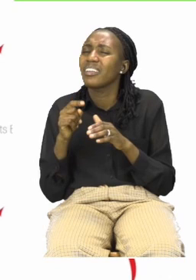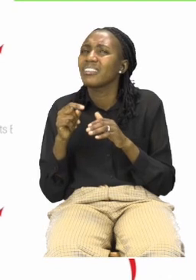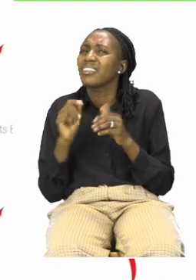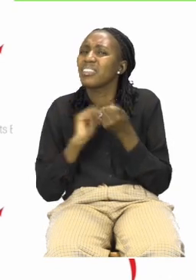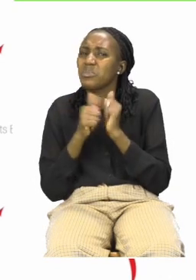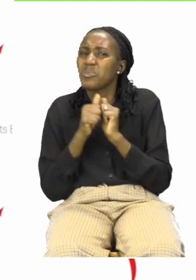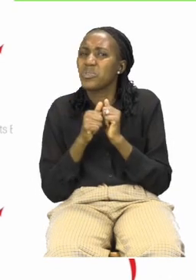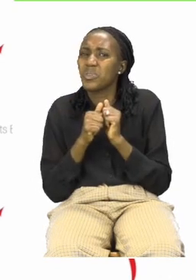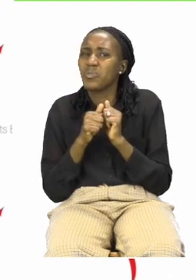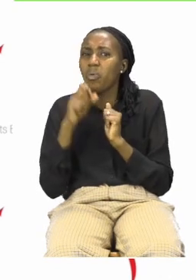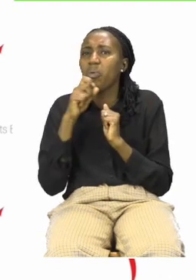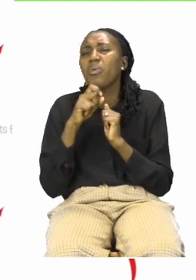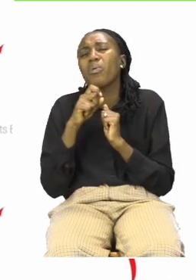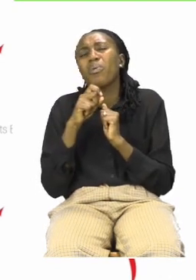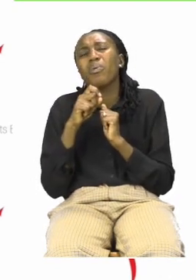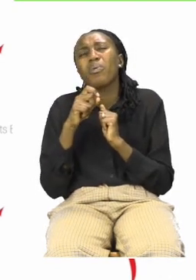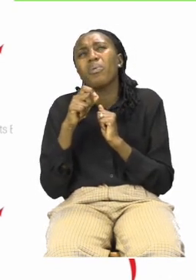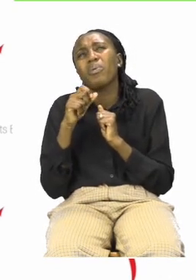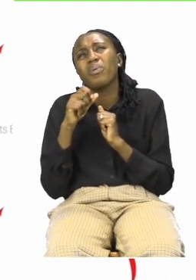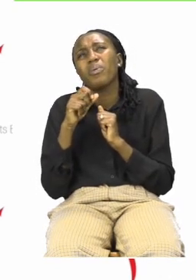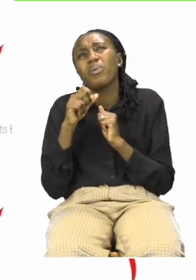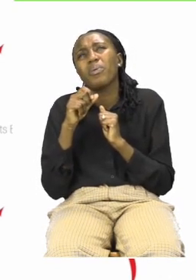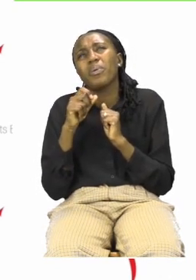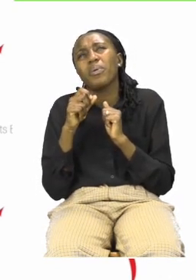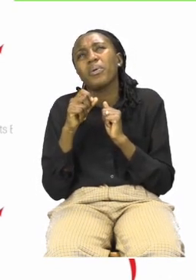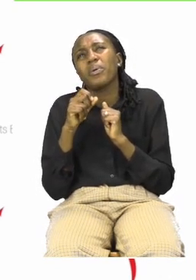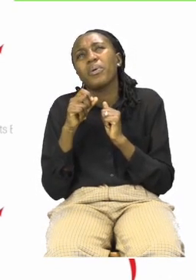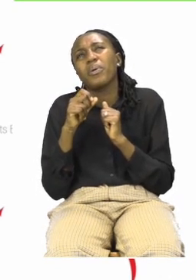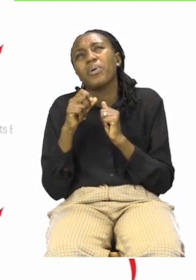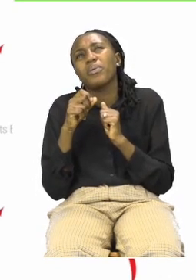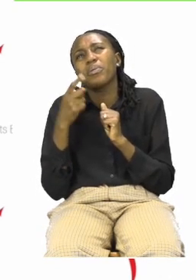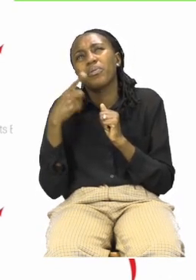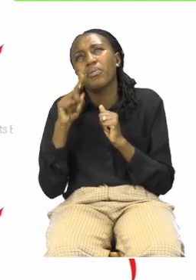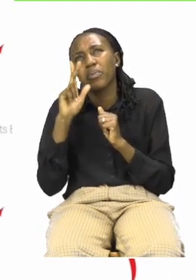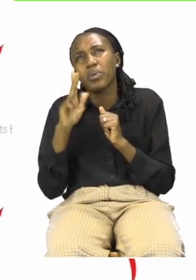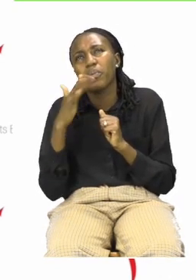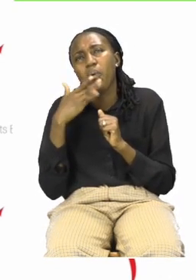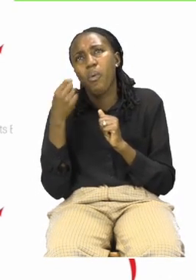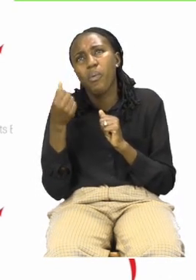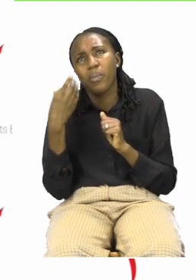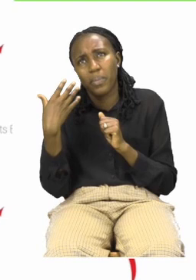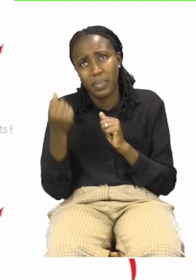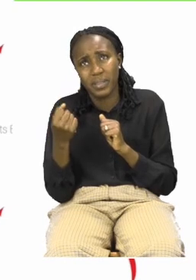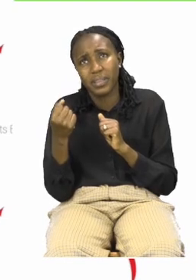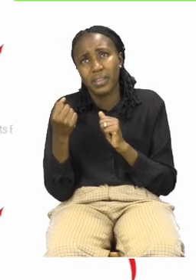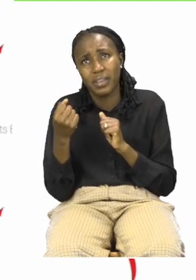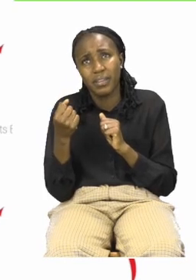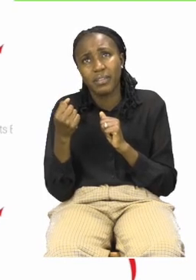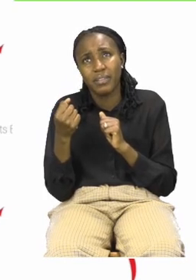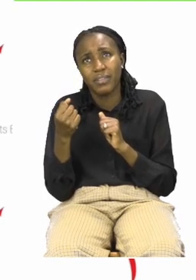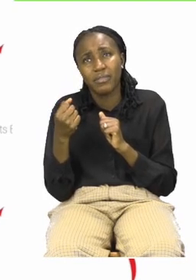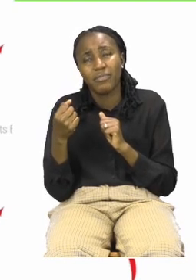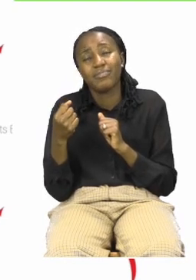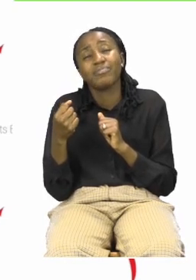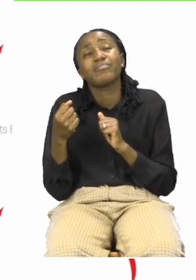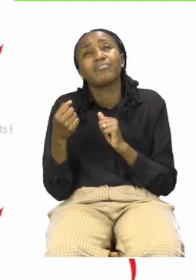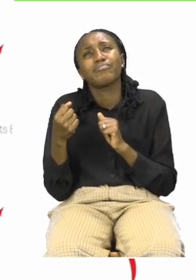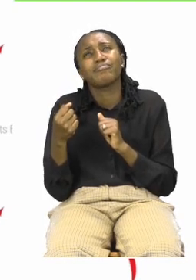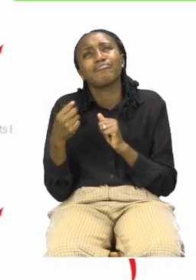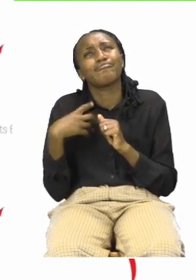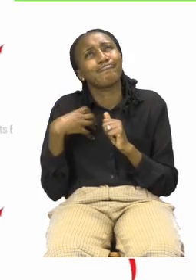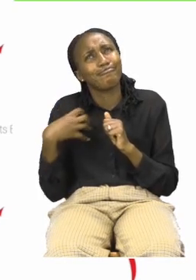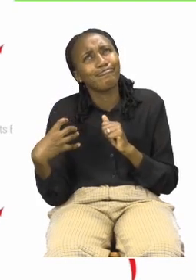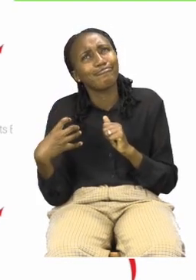that. So what has the Golf Federation been doing, especially to create awareness in school about the sport? All right,